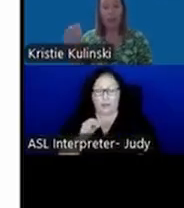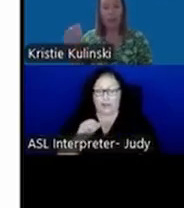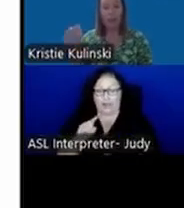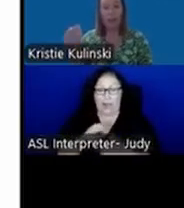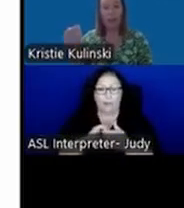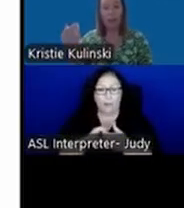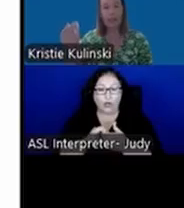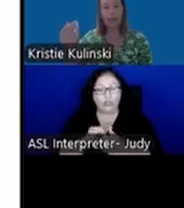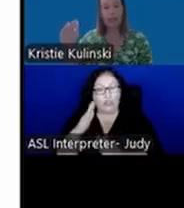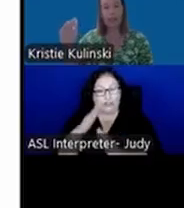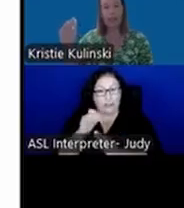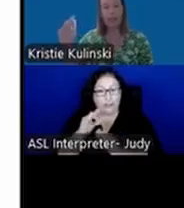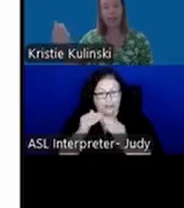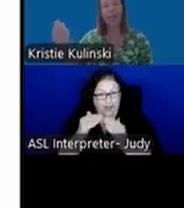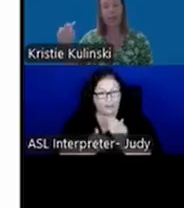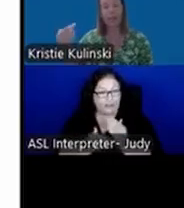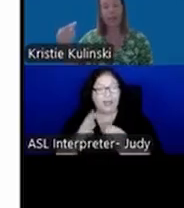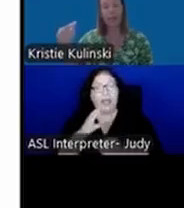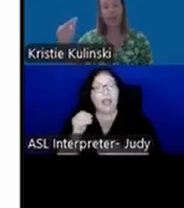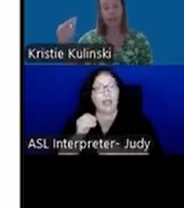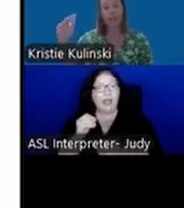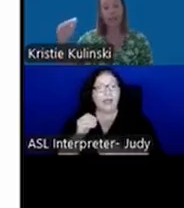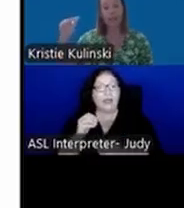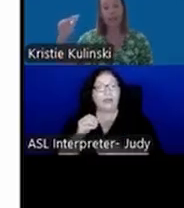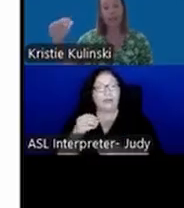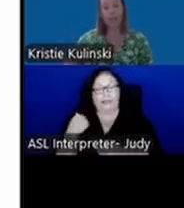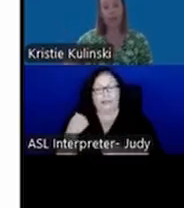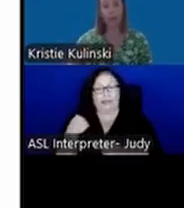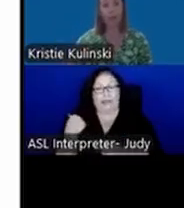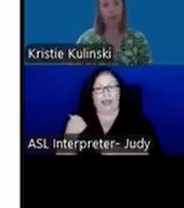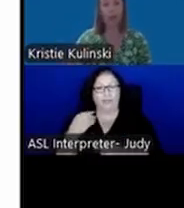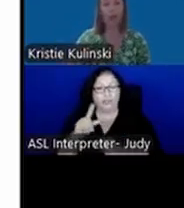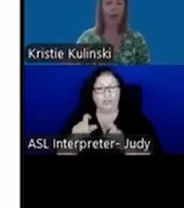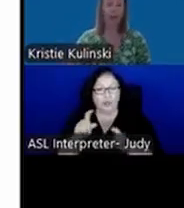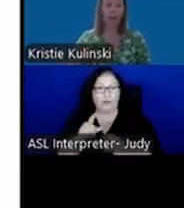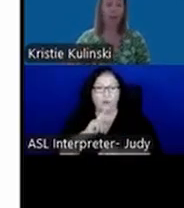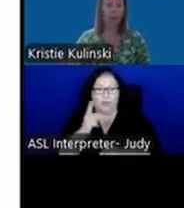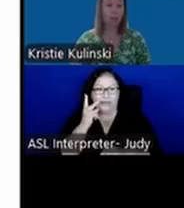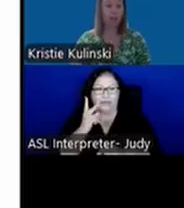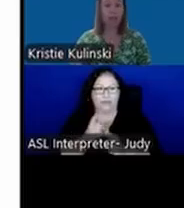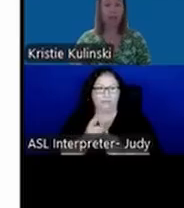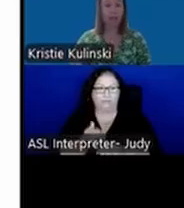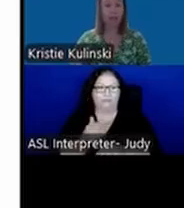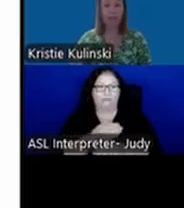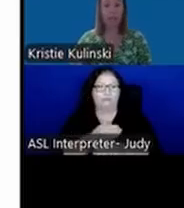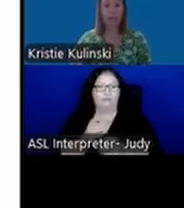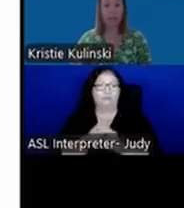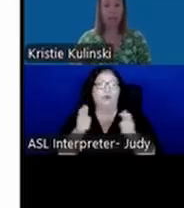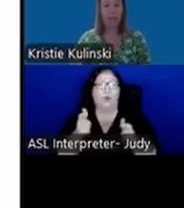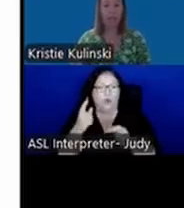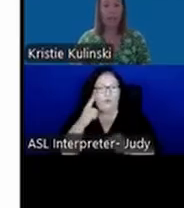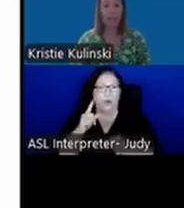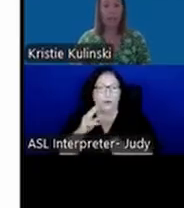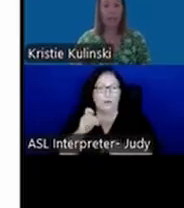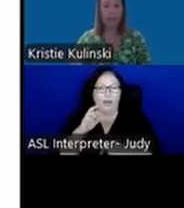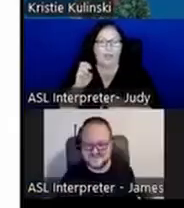the list, and as of the last survey, really seeing a pretty significant growth in Medicare Advantage opportunities. Next slide,